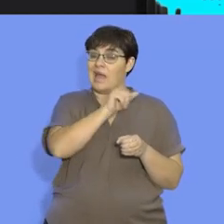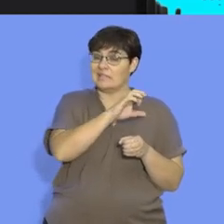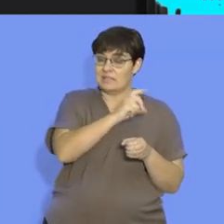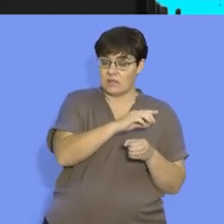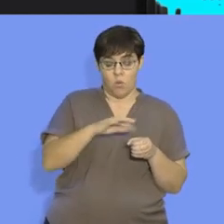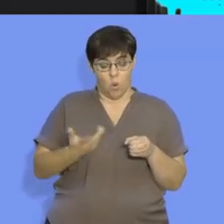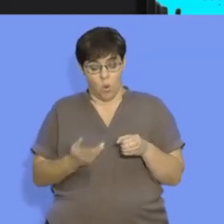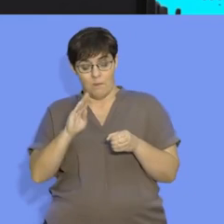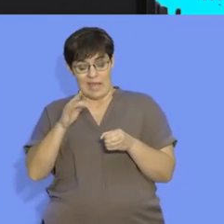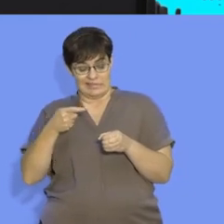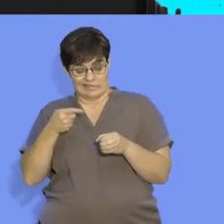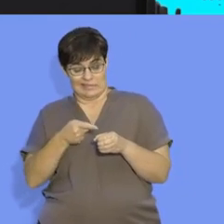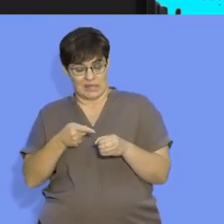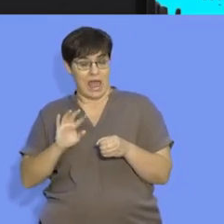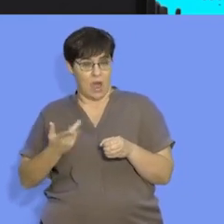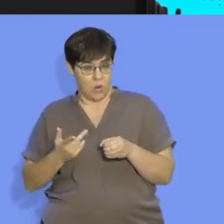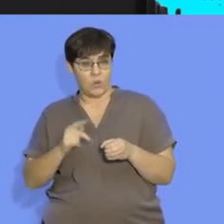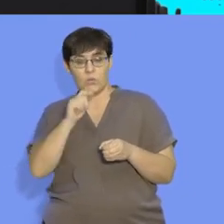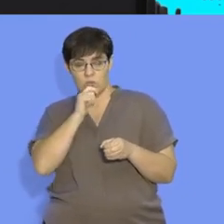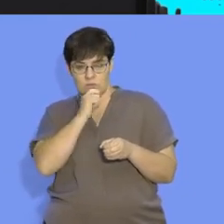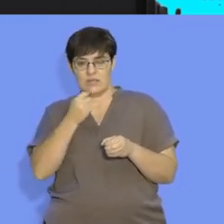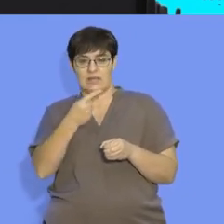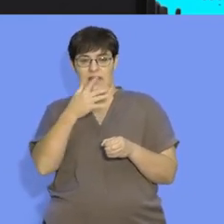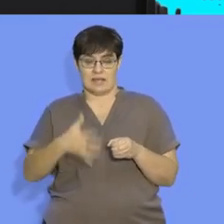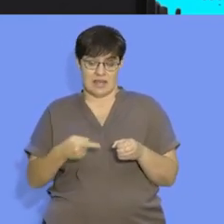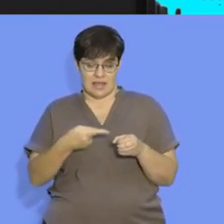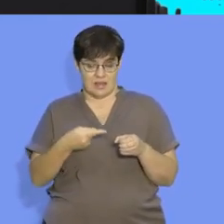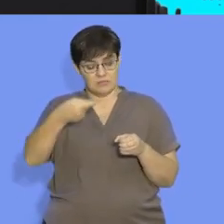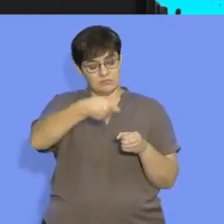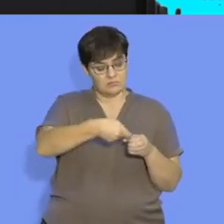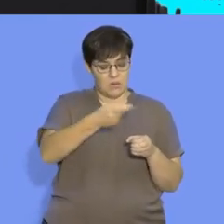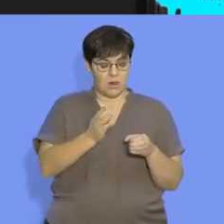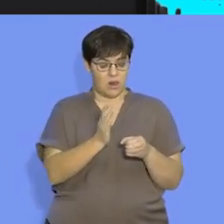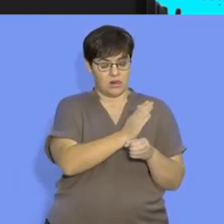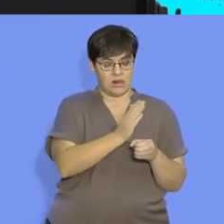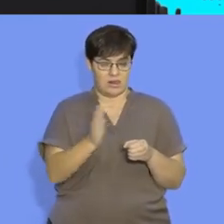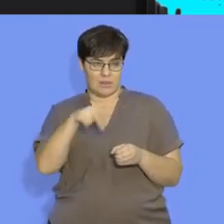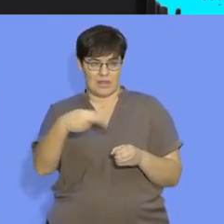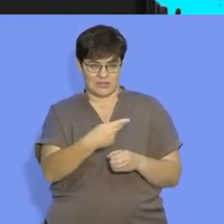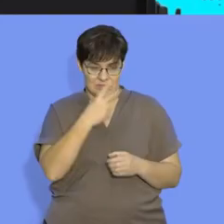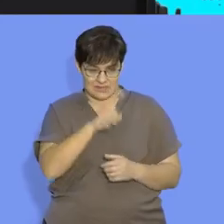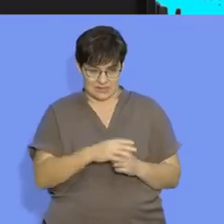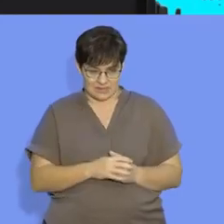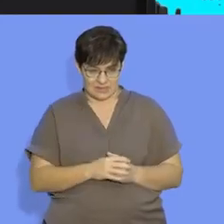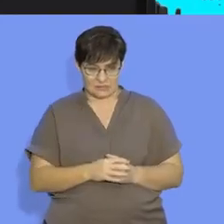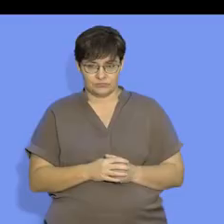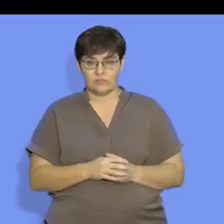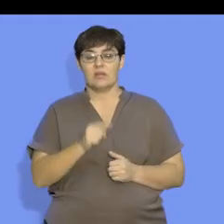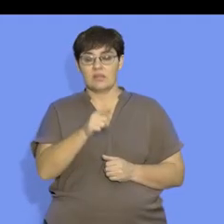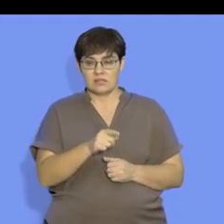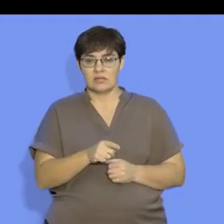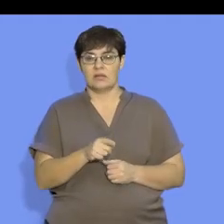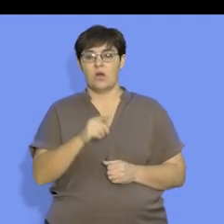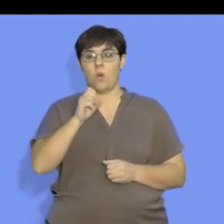substance is either an acid or base by making use of an indicator. Okay, that's what it simply means, right? So it says here,